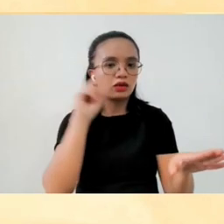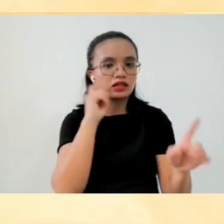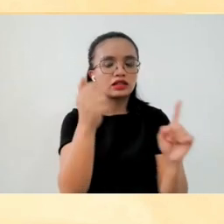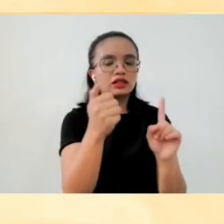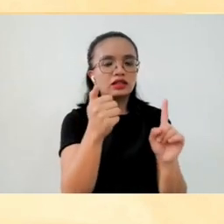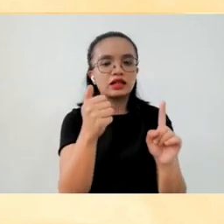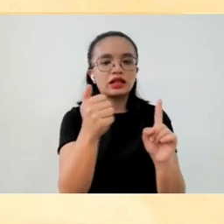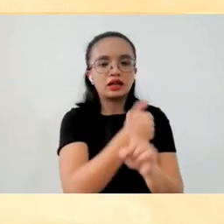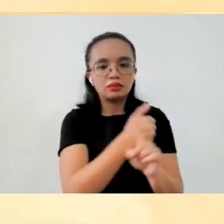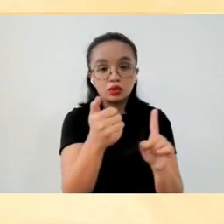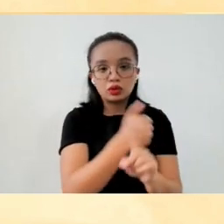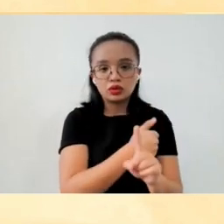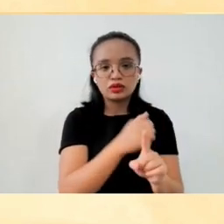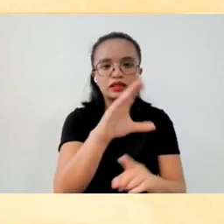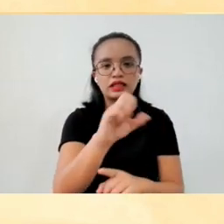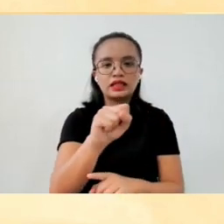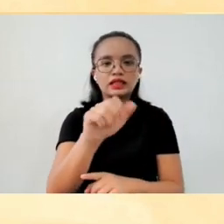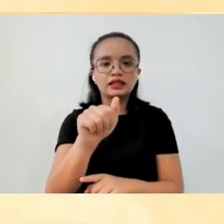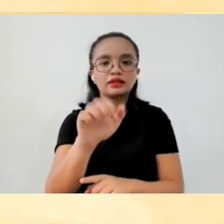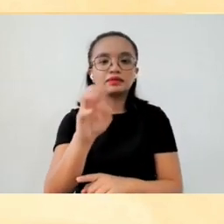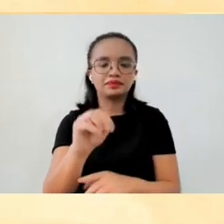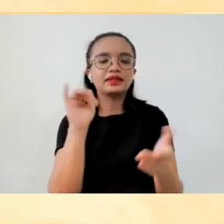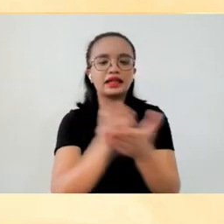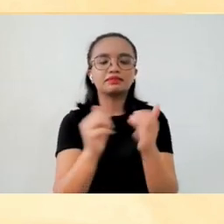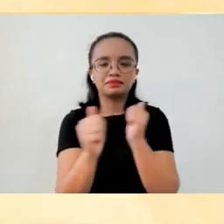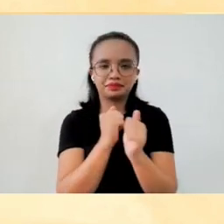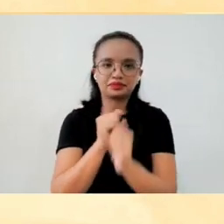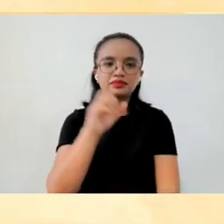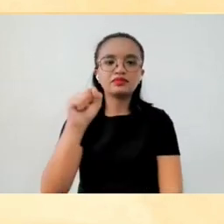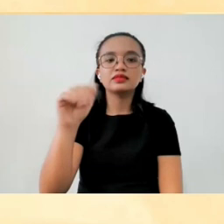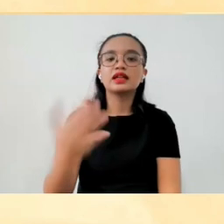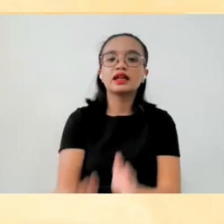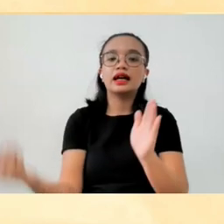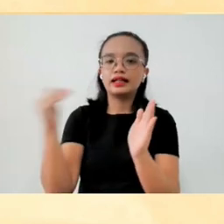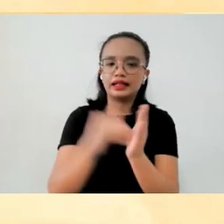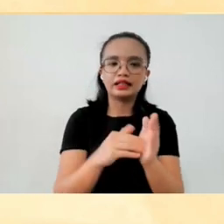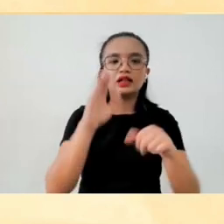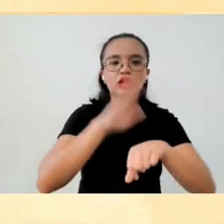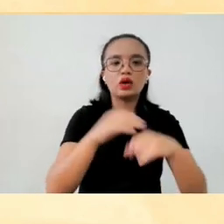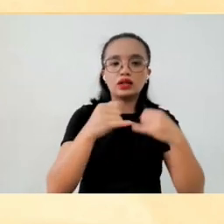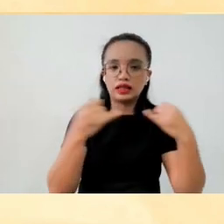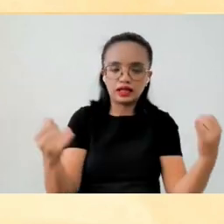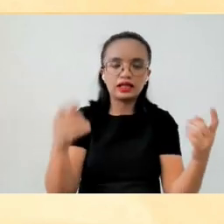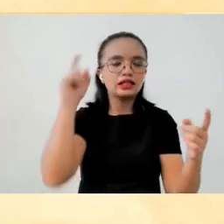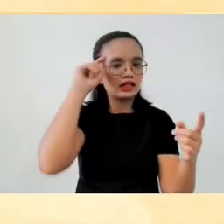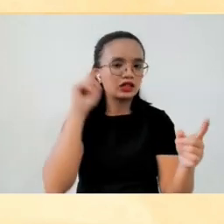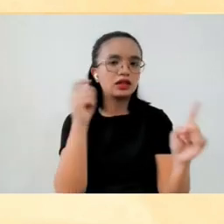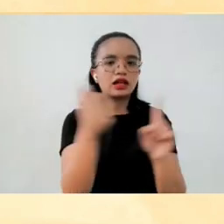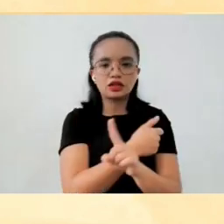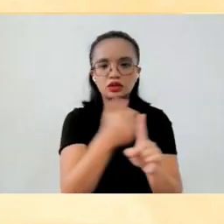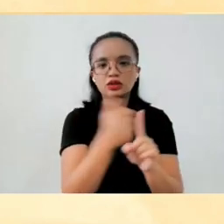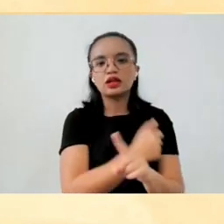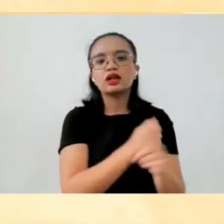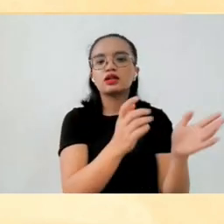material. So this is the definition of OSAIC. Again, OSAIC is online sexual abuse or